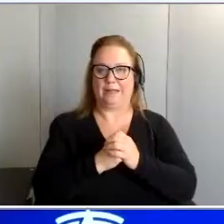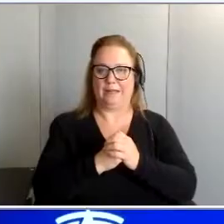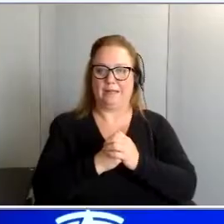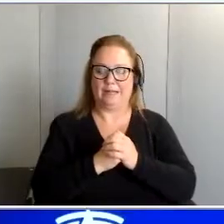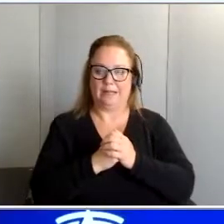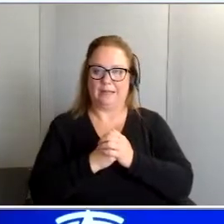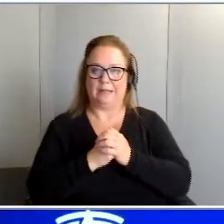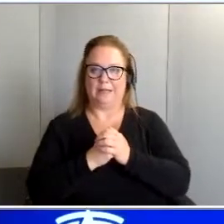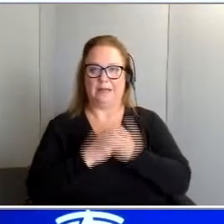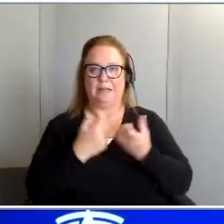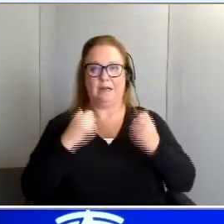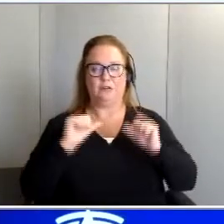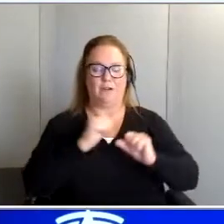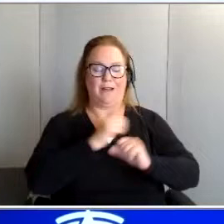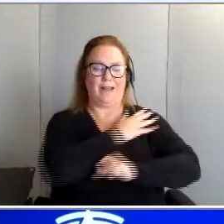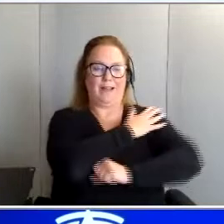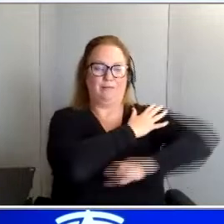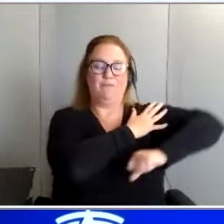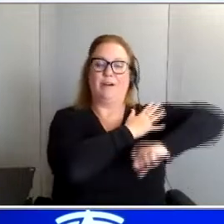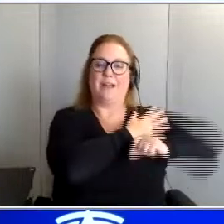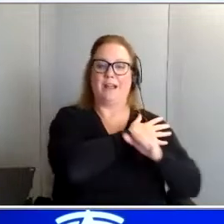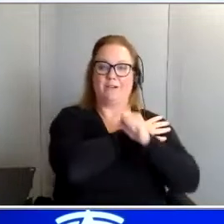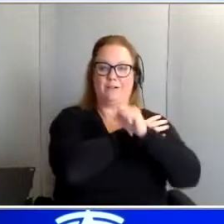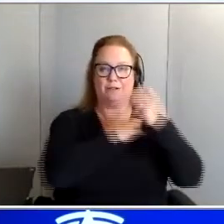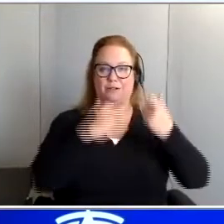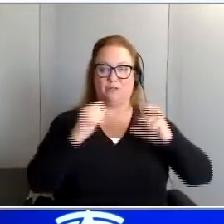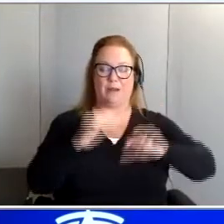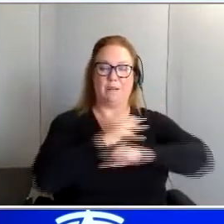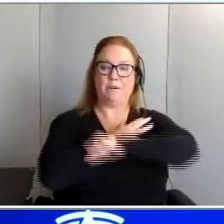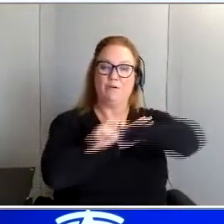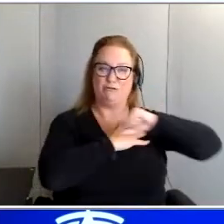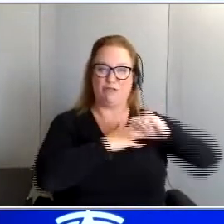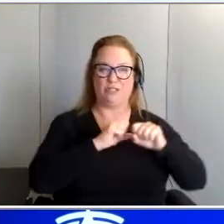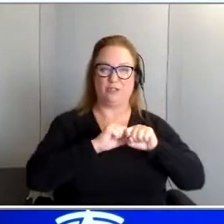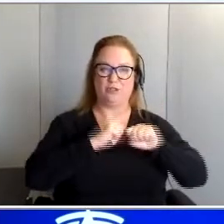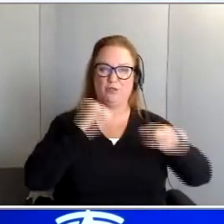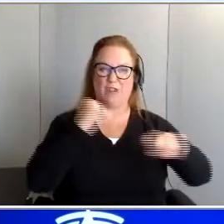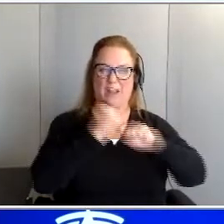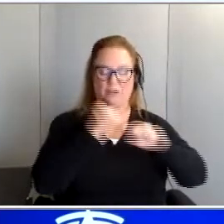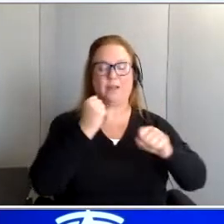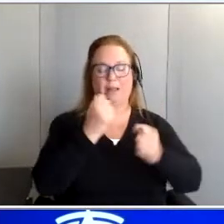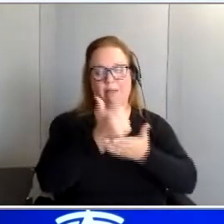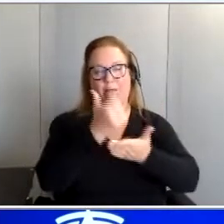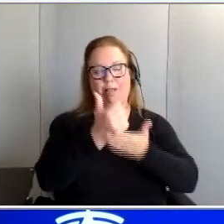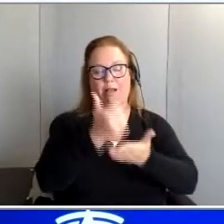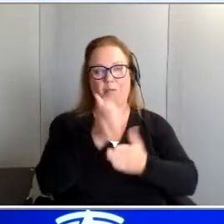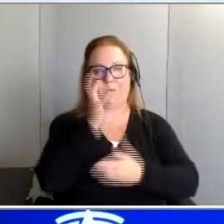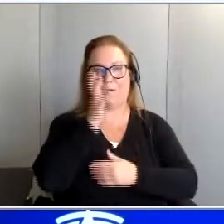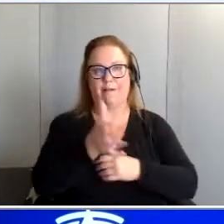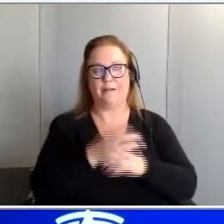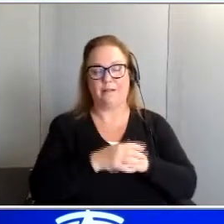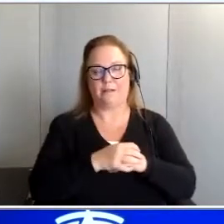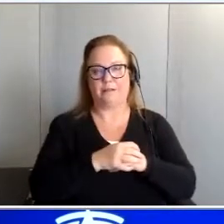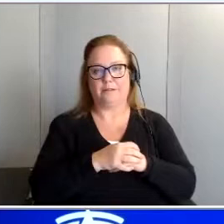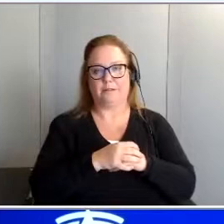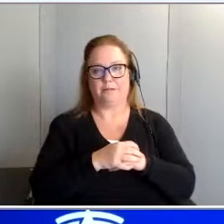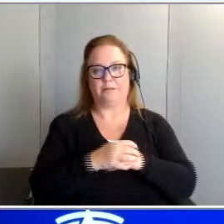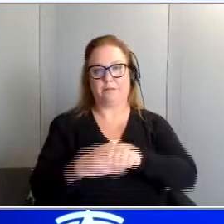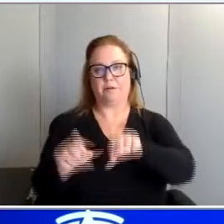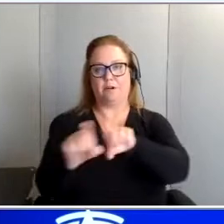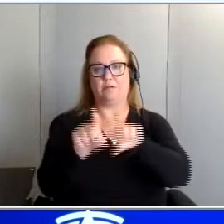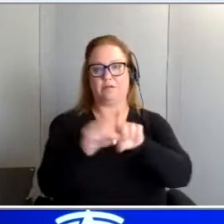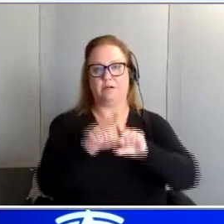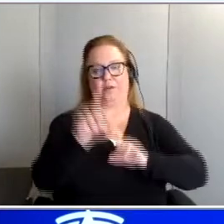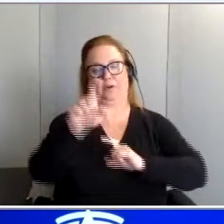Try to work out the arm. If you can do any motion or stretching exercises, that will help. But also, if you need to take